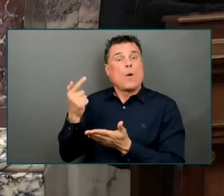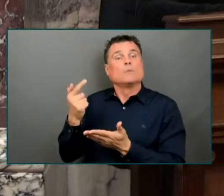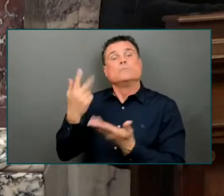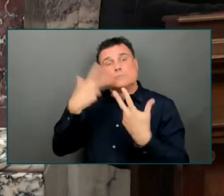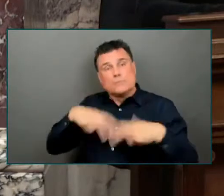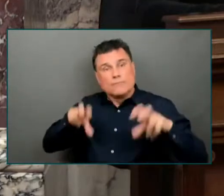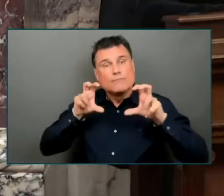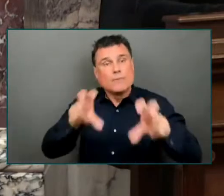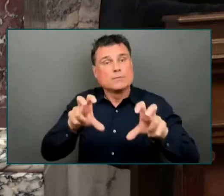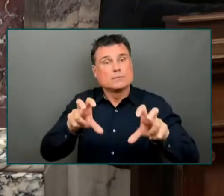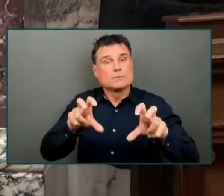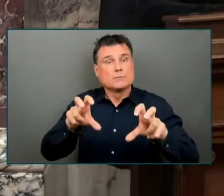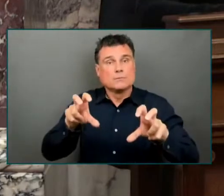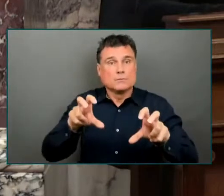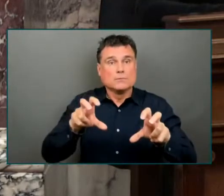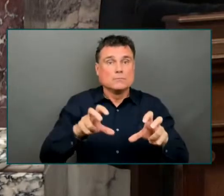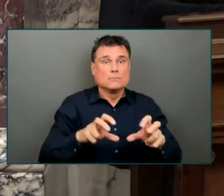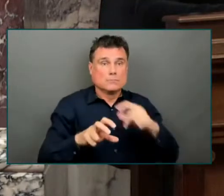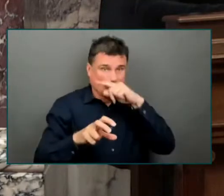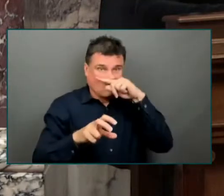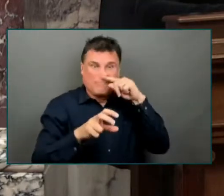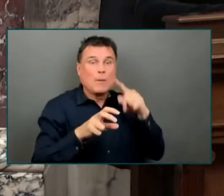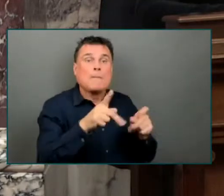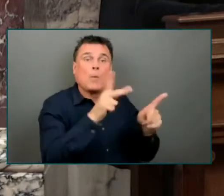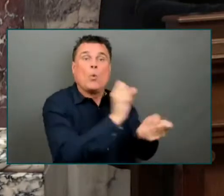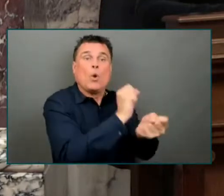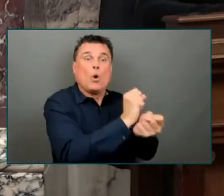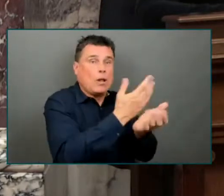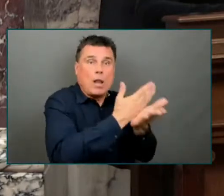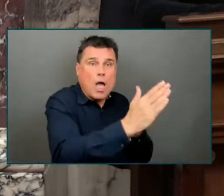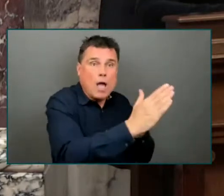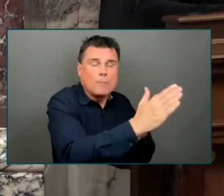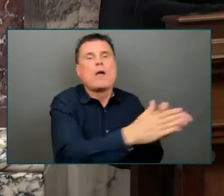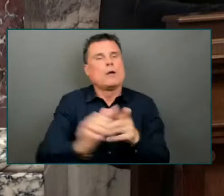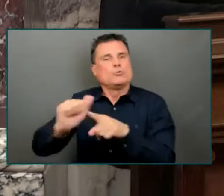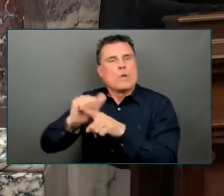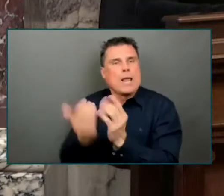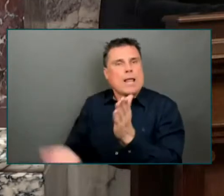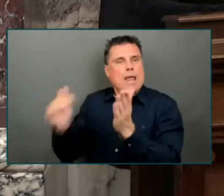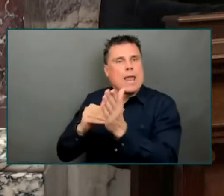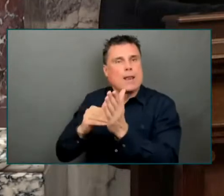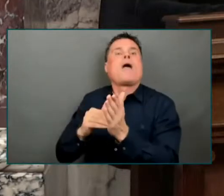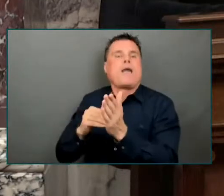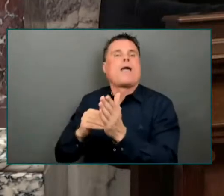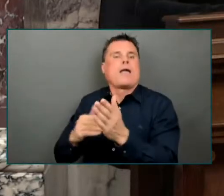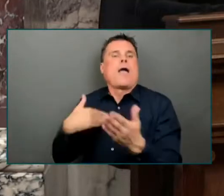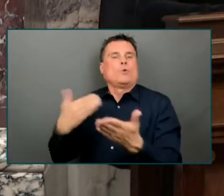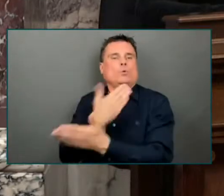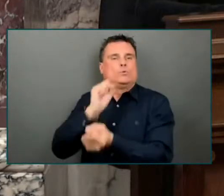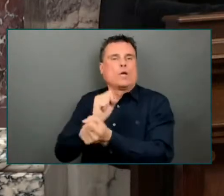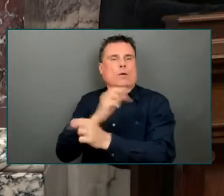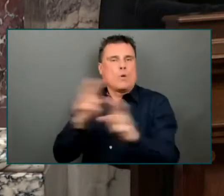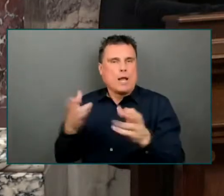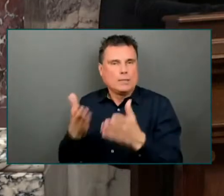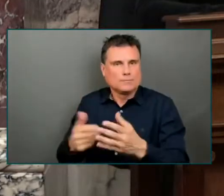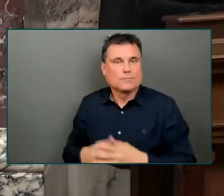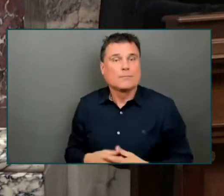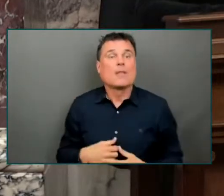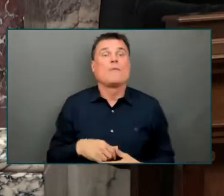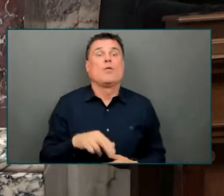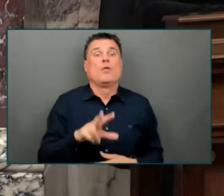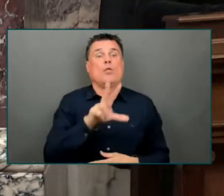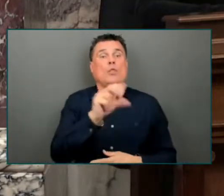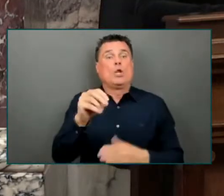skills. 30 new micro-credential courses will help thousands of people quickly shift direction and land jobs in high-demand fields